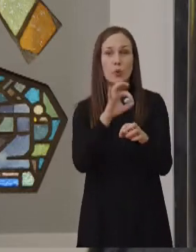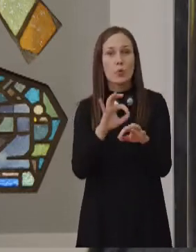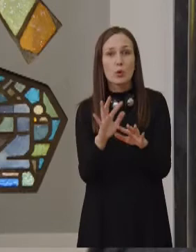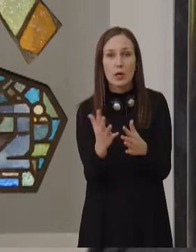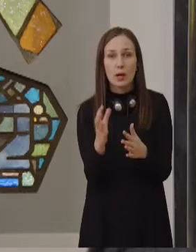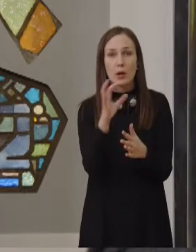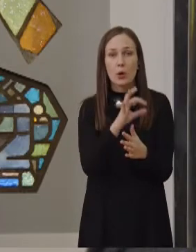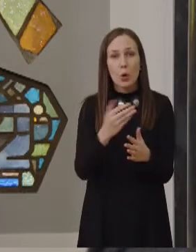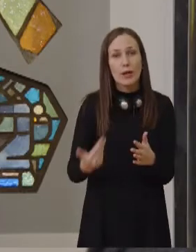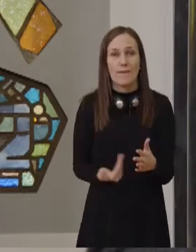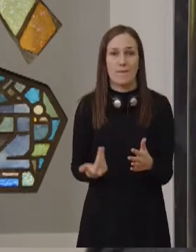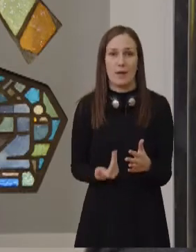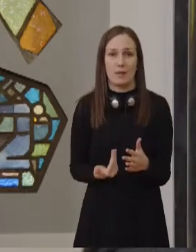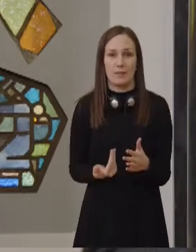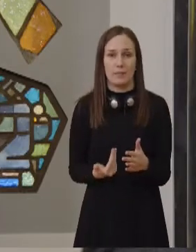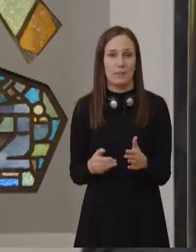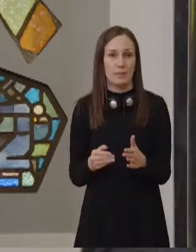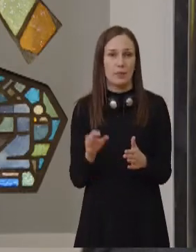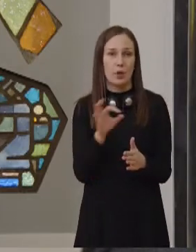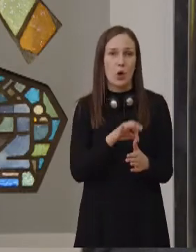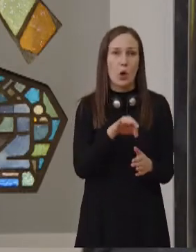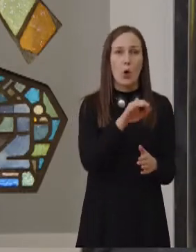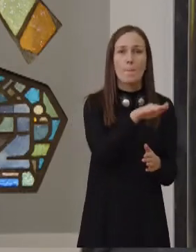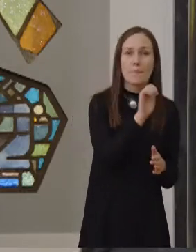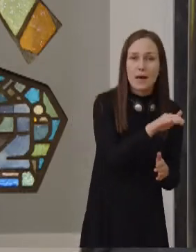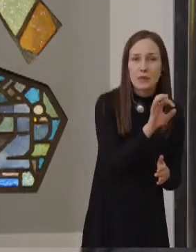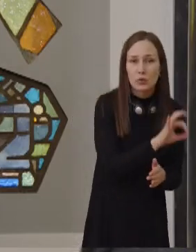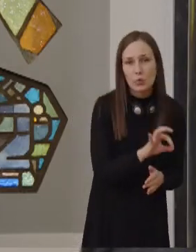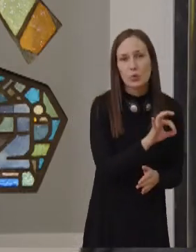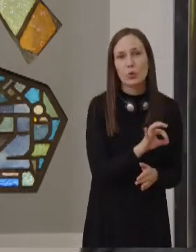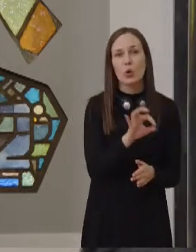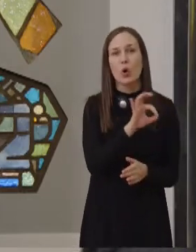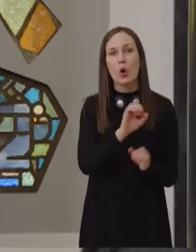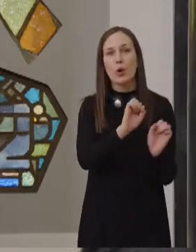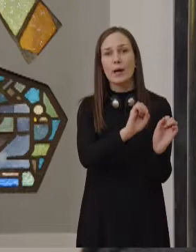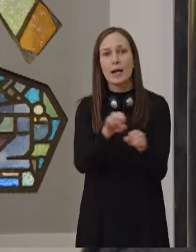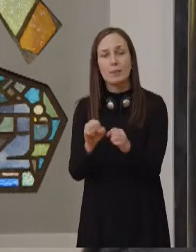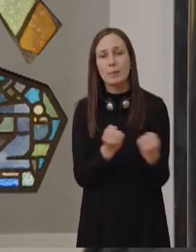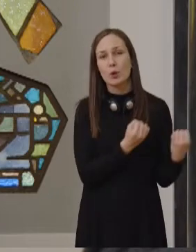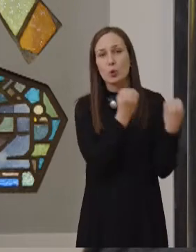All problems are related to all those